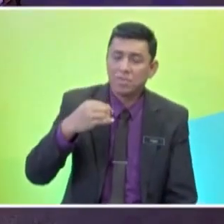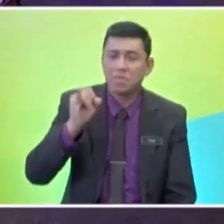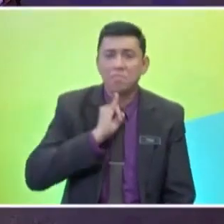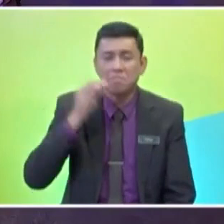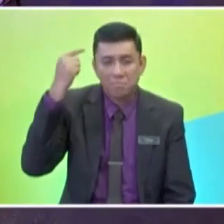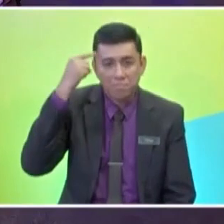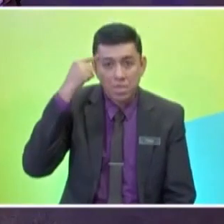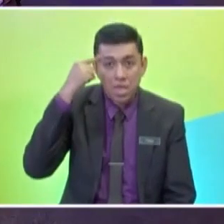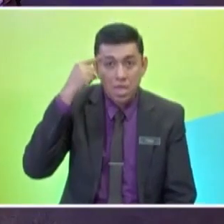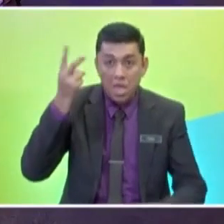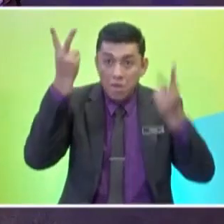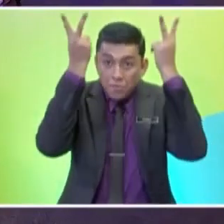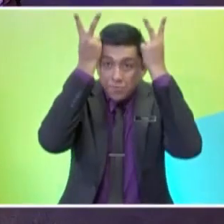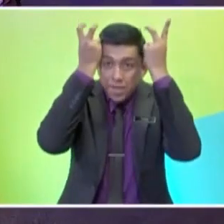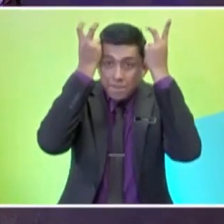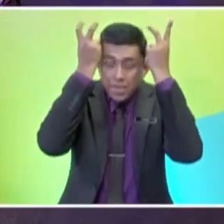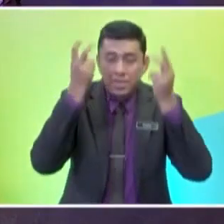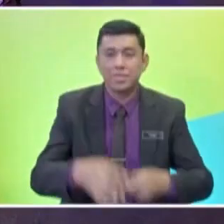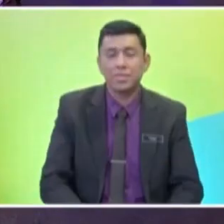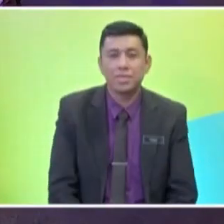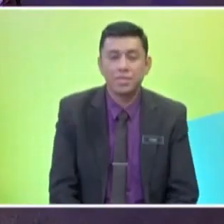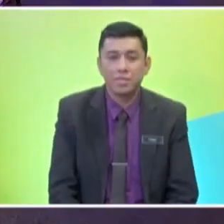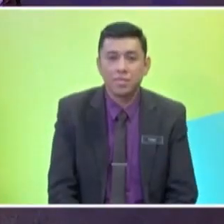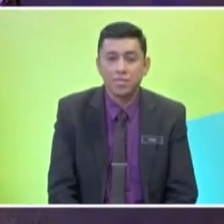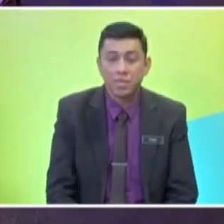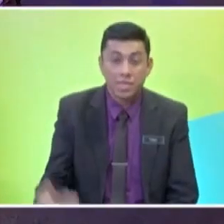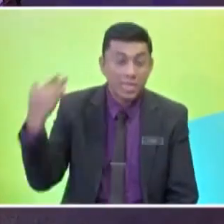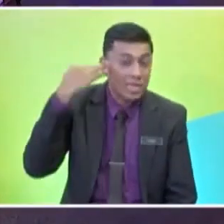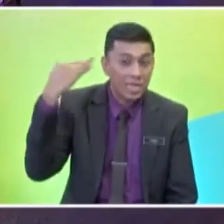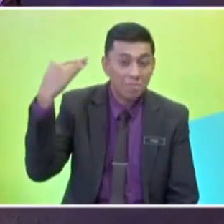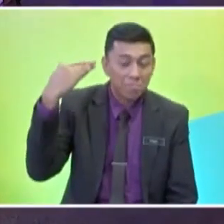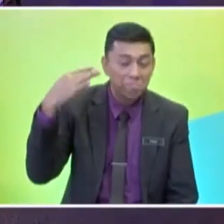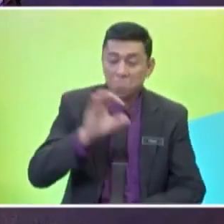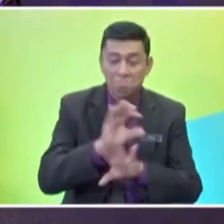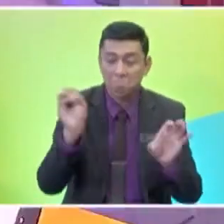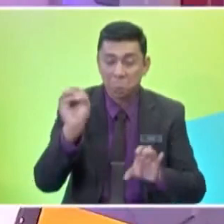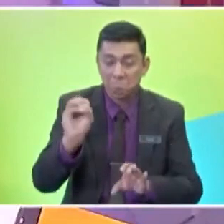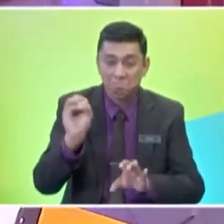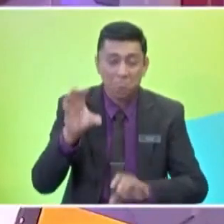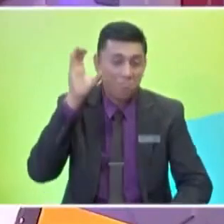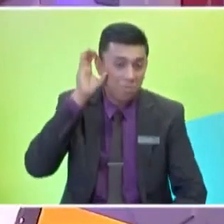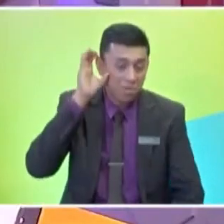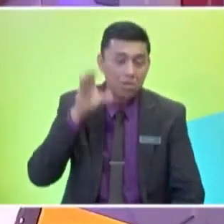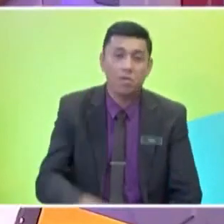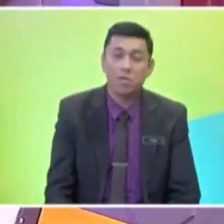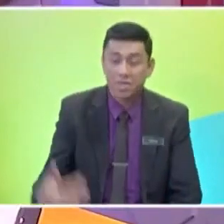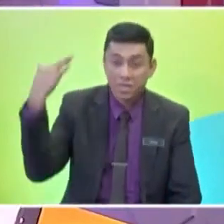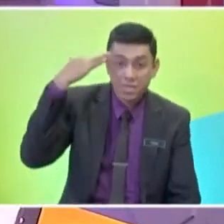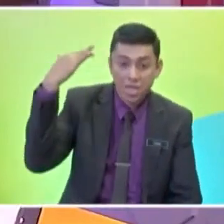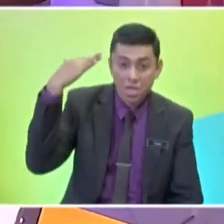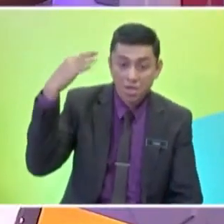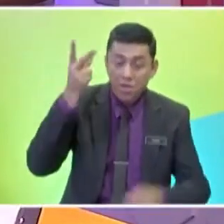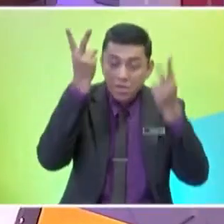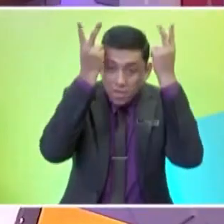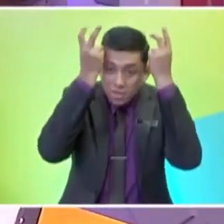is rabbit. Yes, we seldom hear the sound of a rabbit, right? Yeah. It's the sound of a rabbit. Go